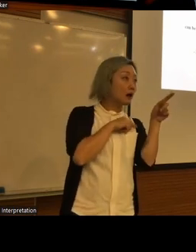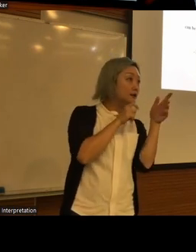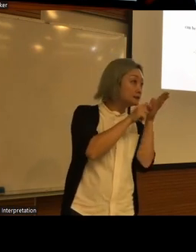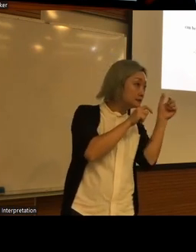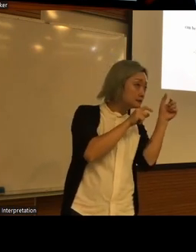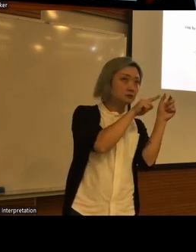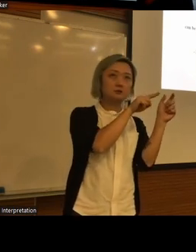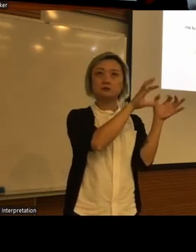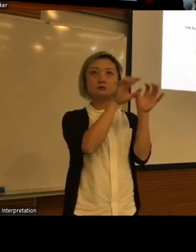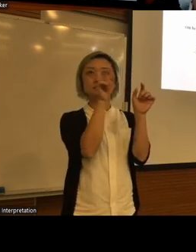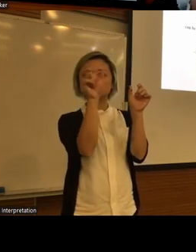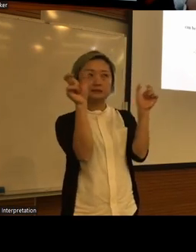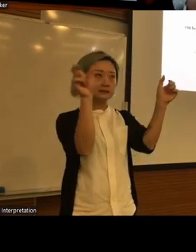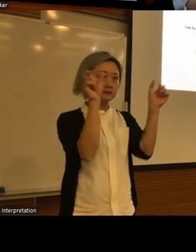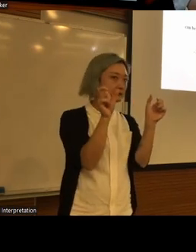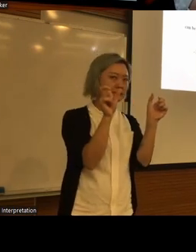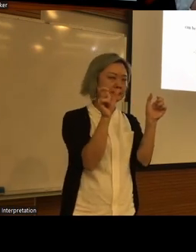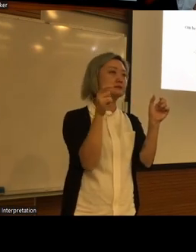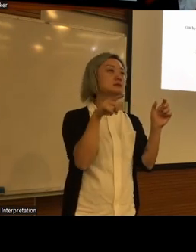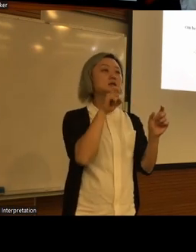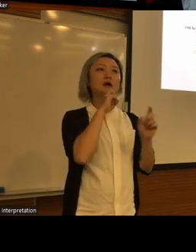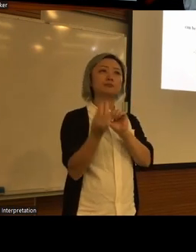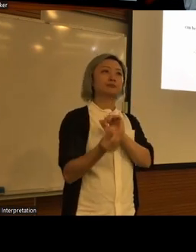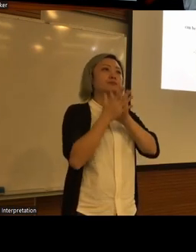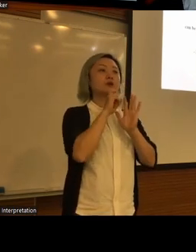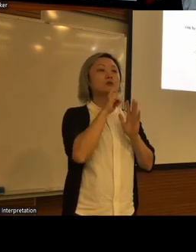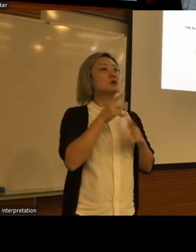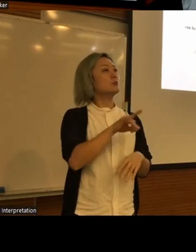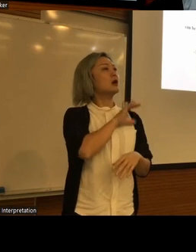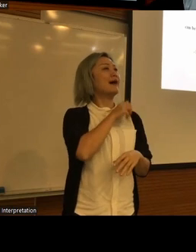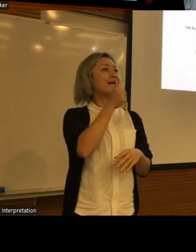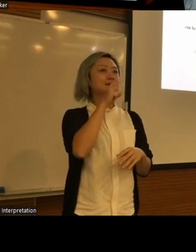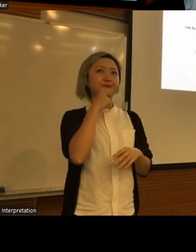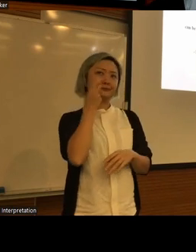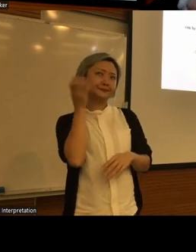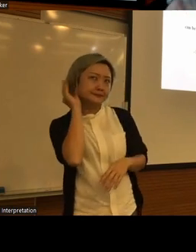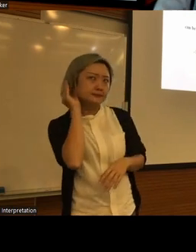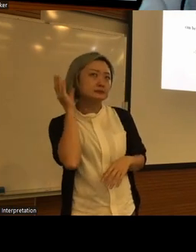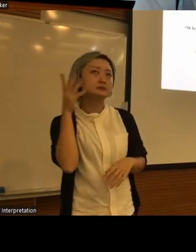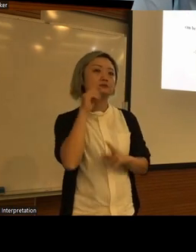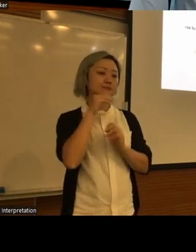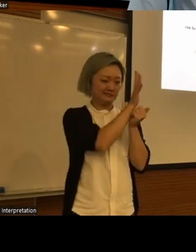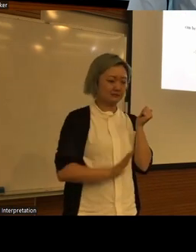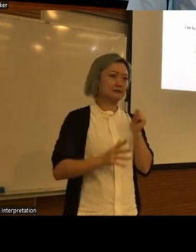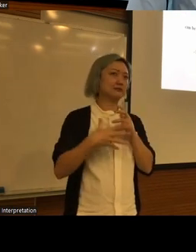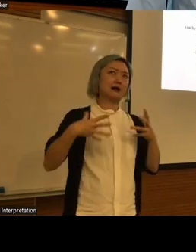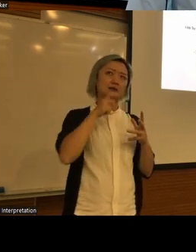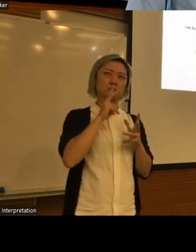term in the other language. So we have to be careful so that there's no interference, but it's definitely useful.